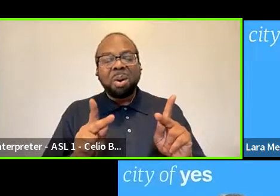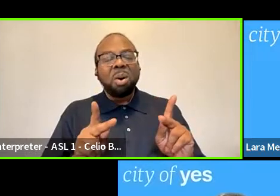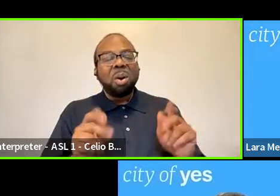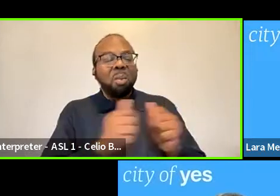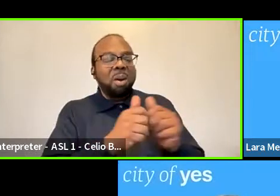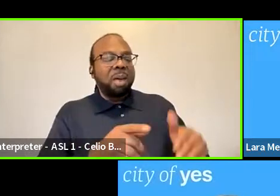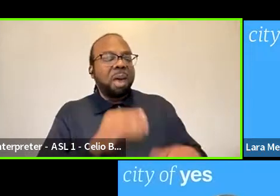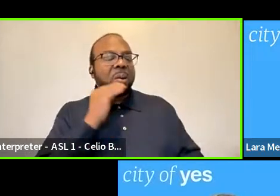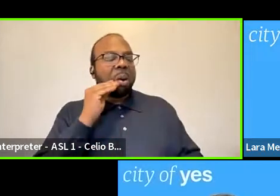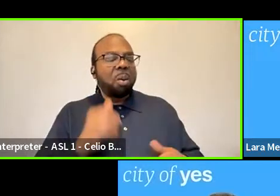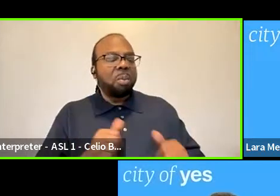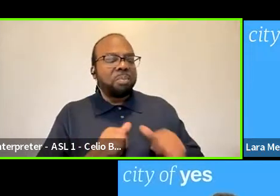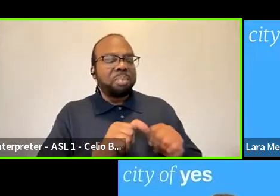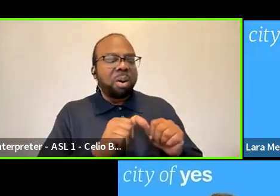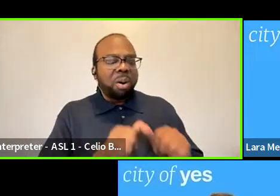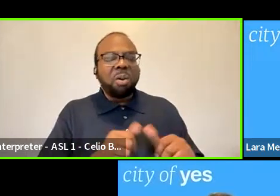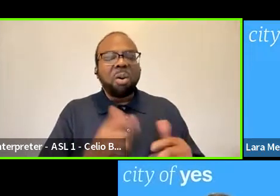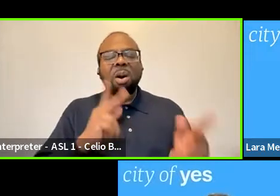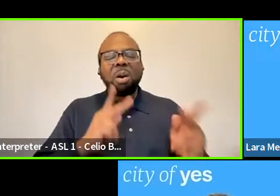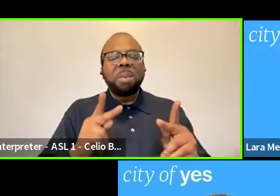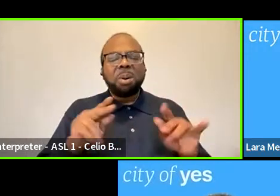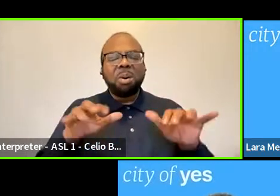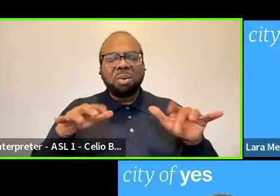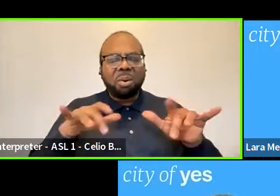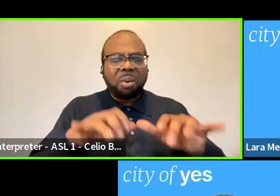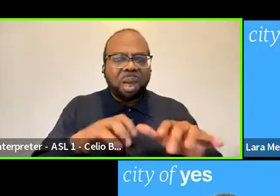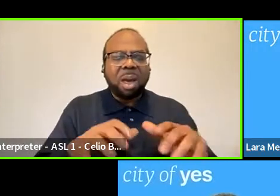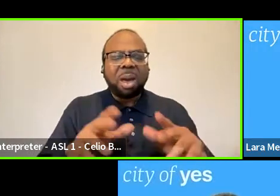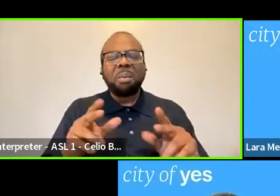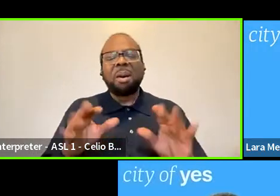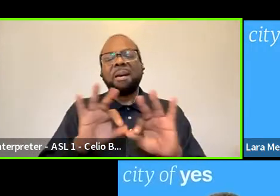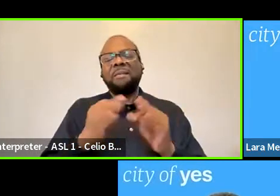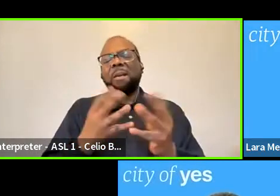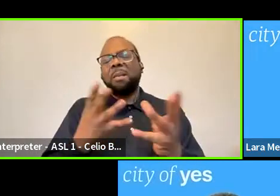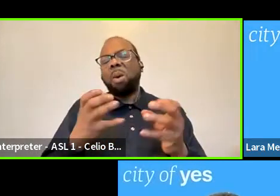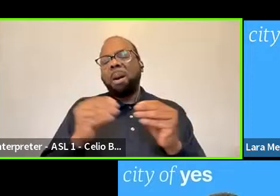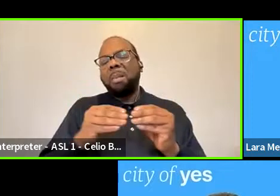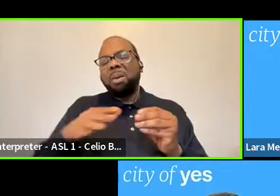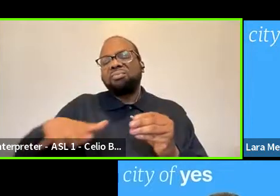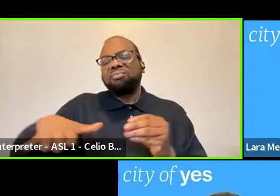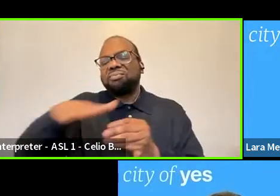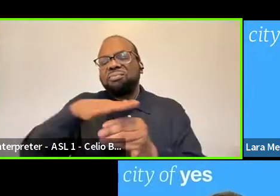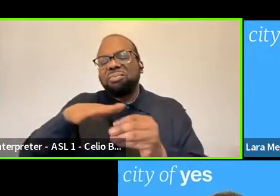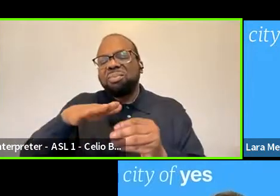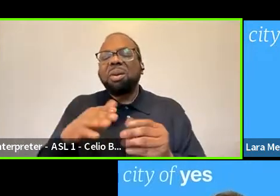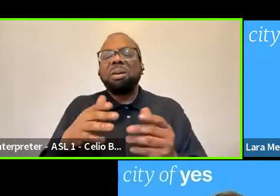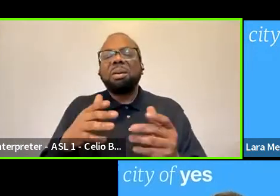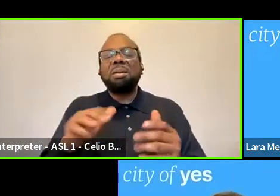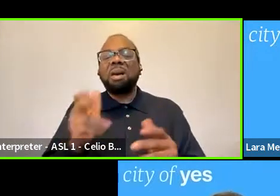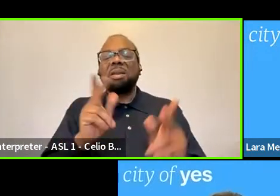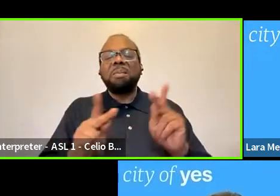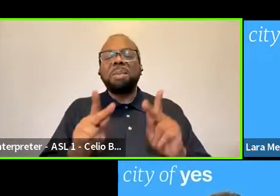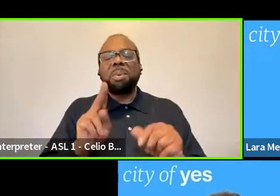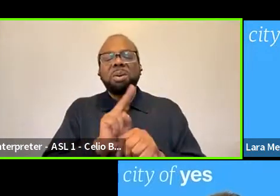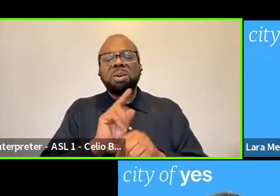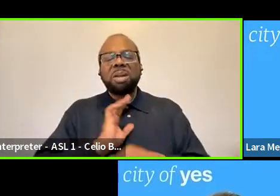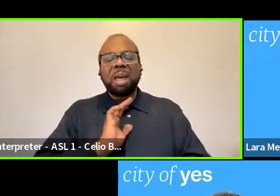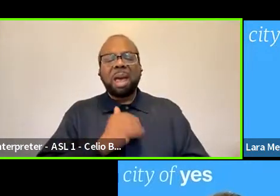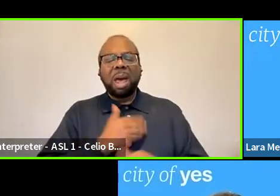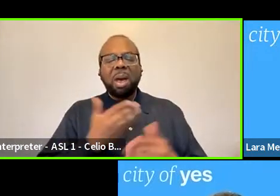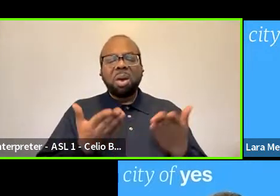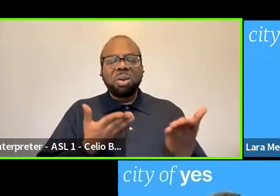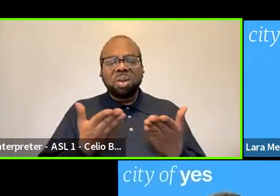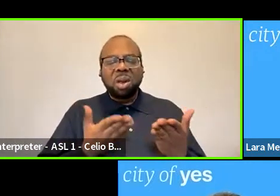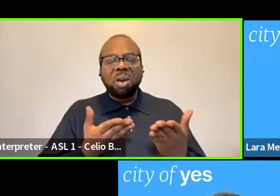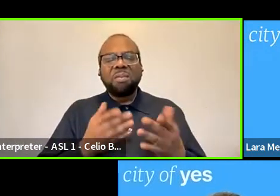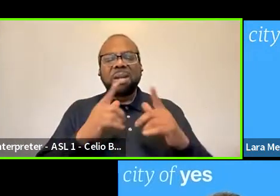overcrowded situations, or families seeking a little more space. And these are folks that are already using our services today. At the same time, as John mentioned,